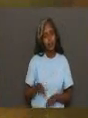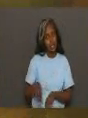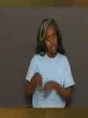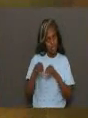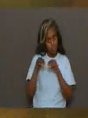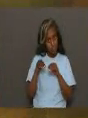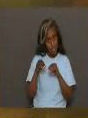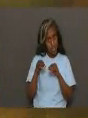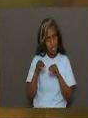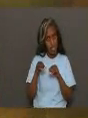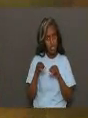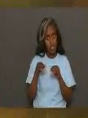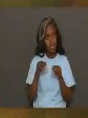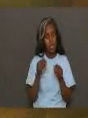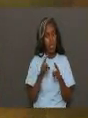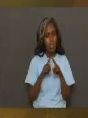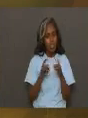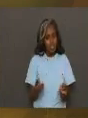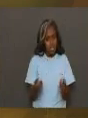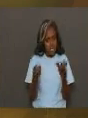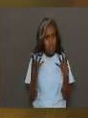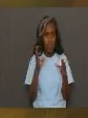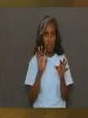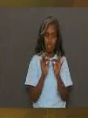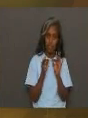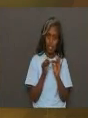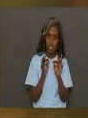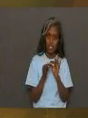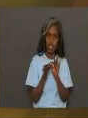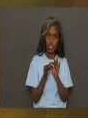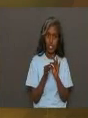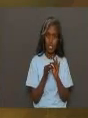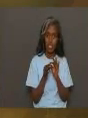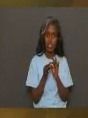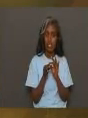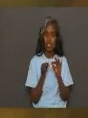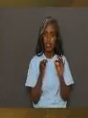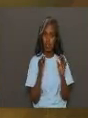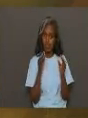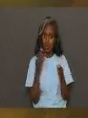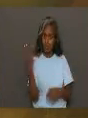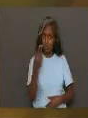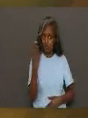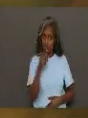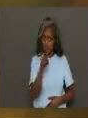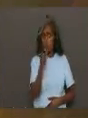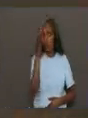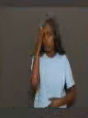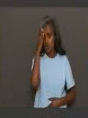Students, there are several definitions that are useful for you to